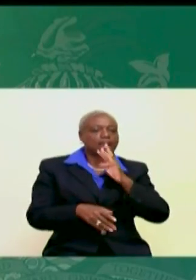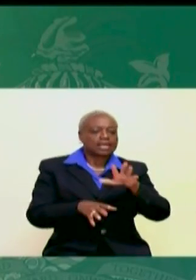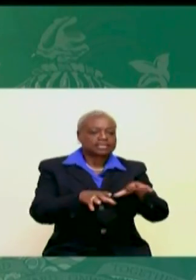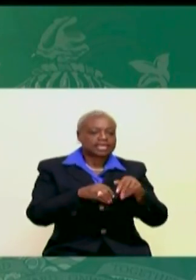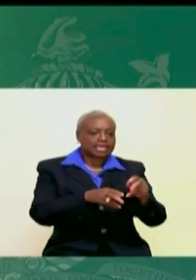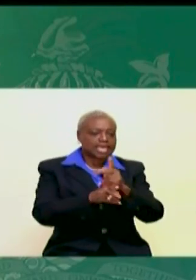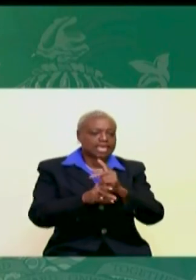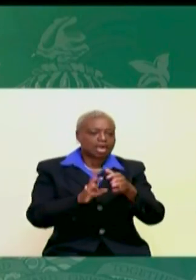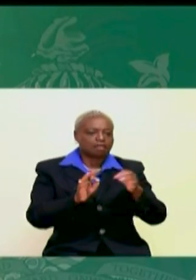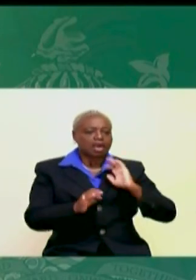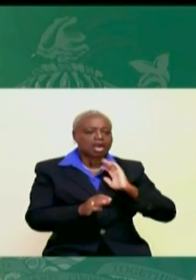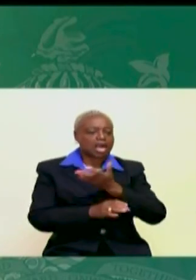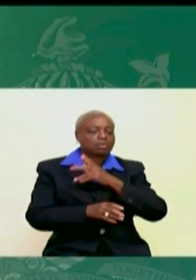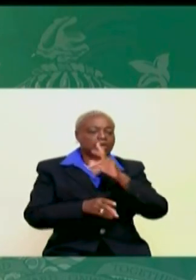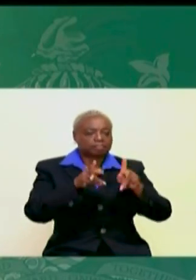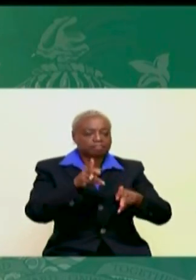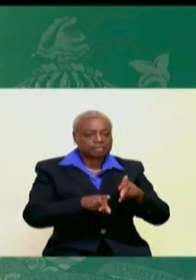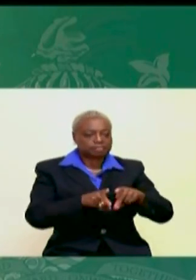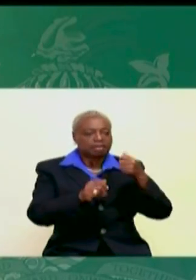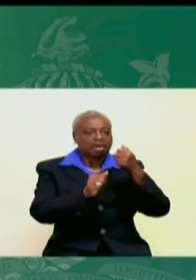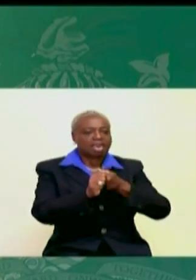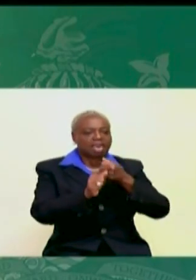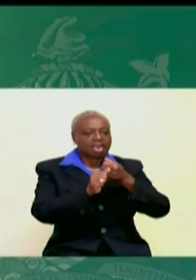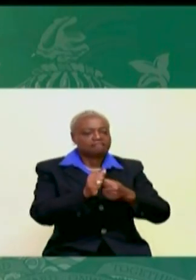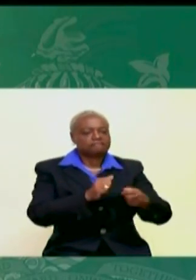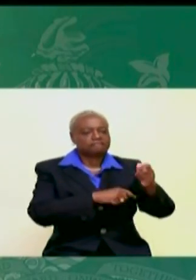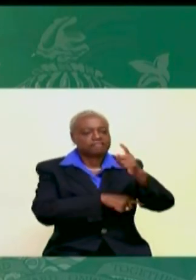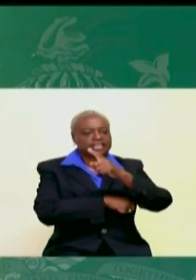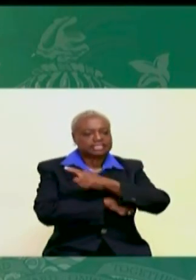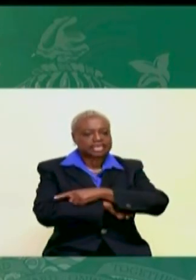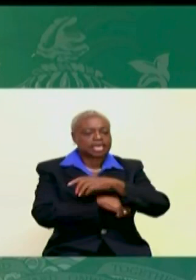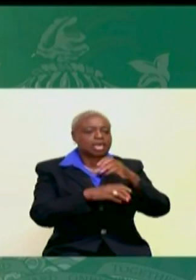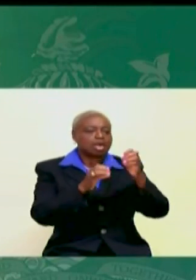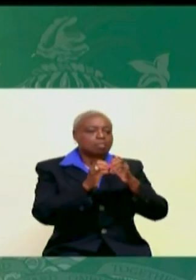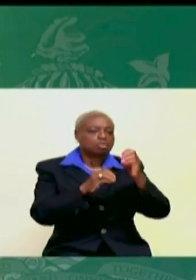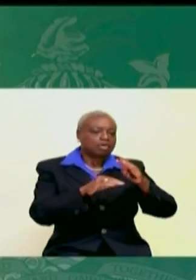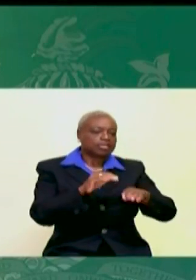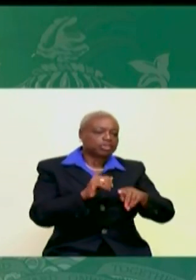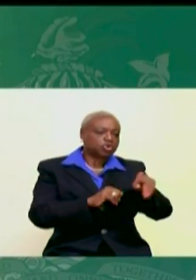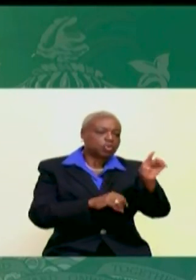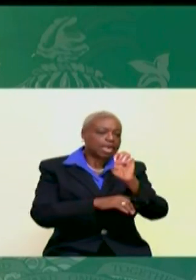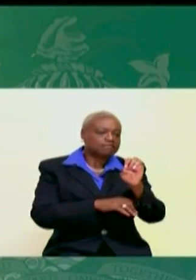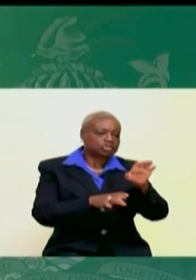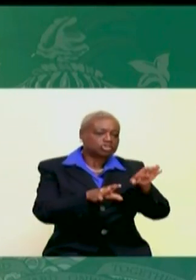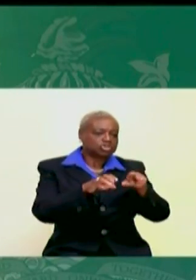we're taking care of our people every day. Every day we take care of our people. More than you ever took care of anybody.